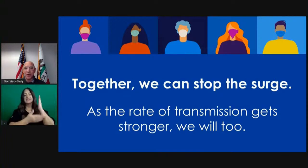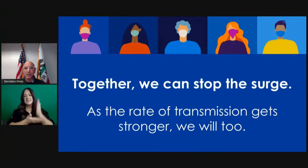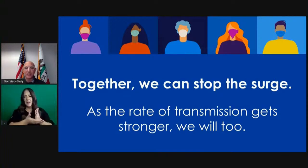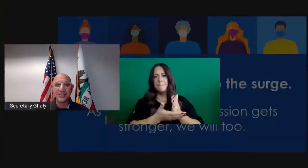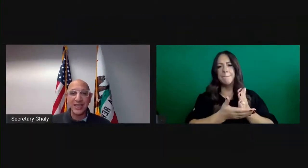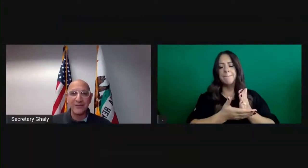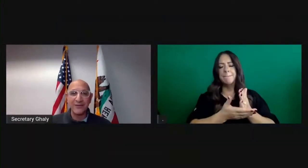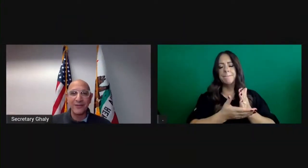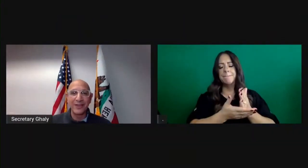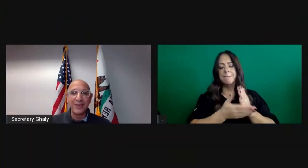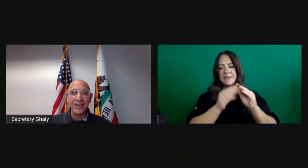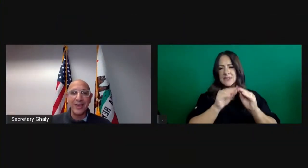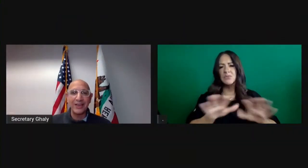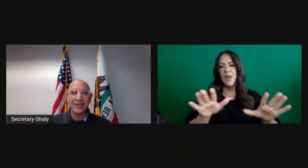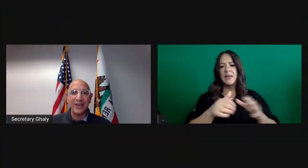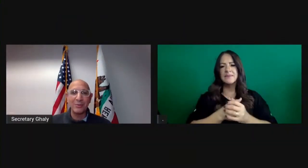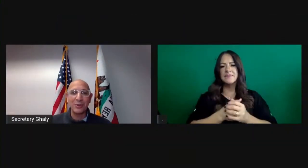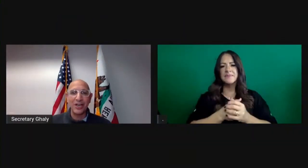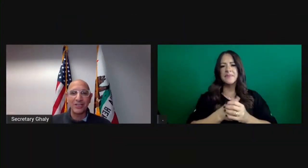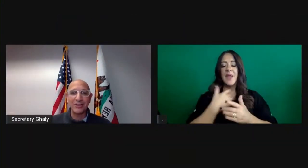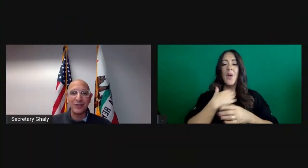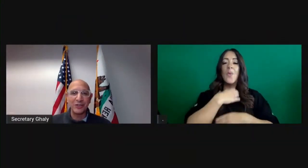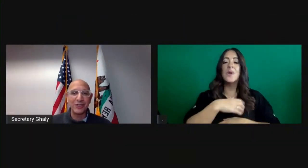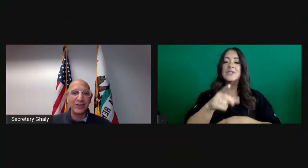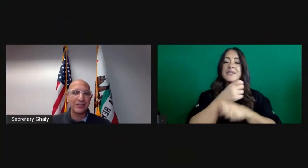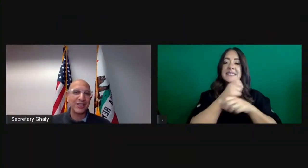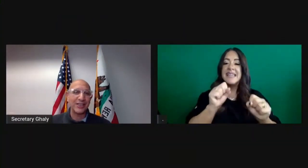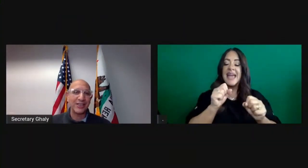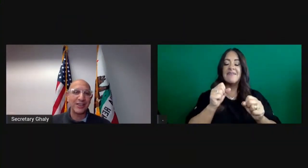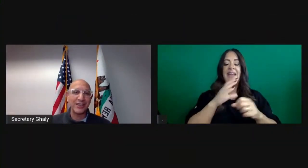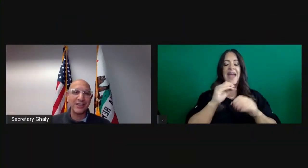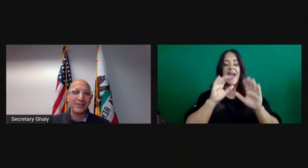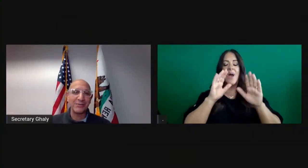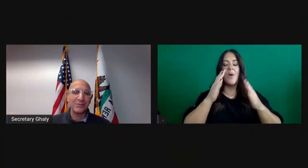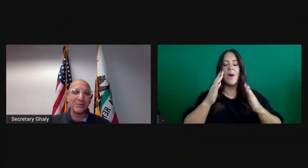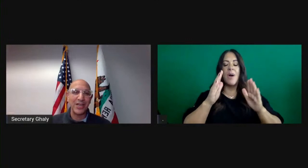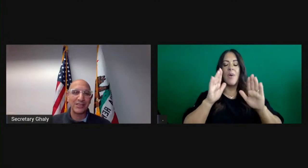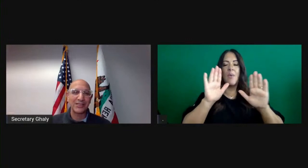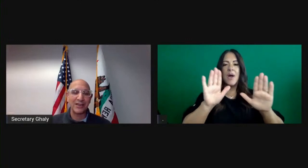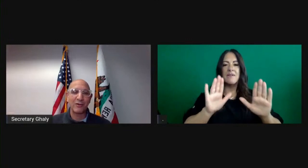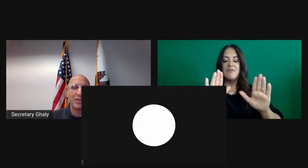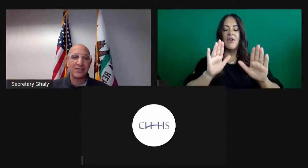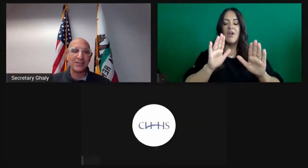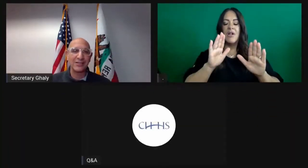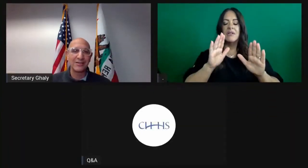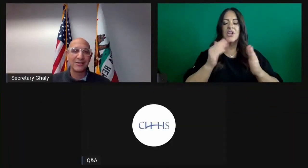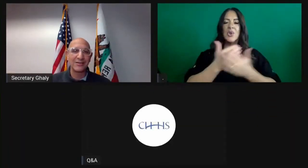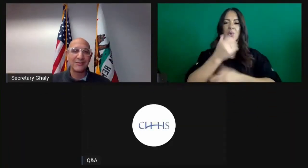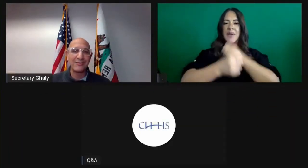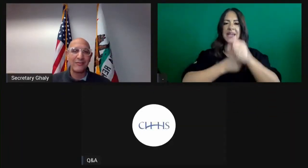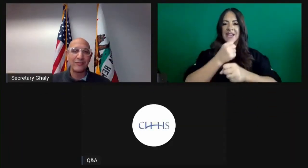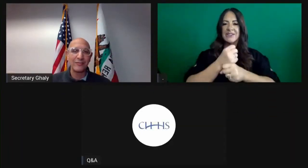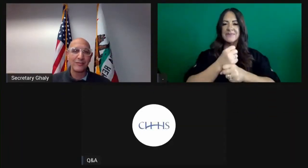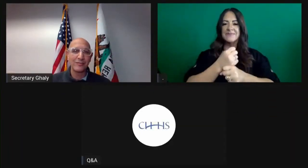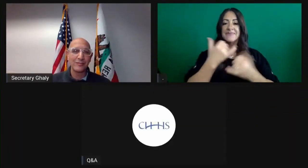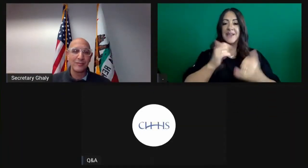and wish you all a safe and productive New Year. And I'll take the next set of questions.